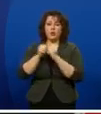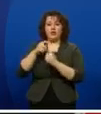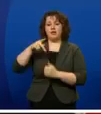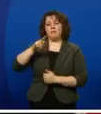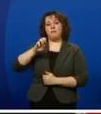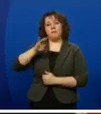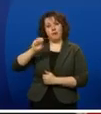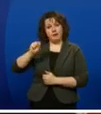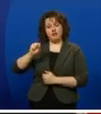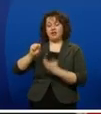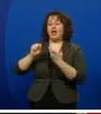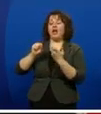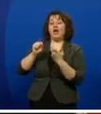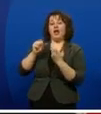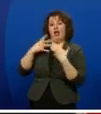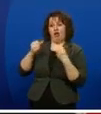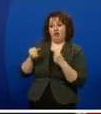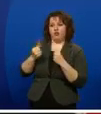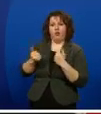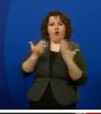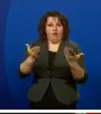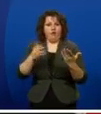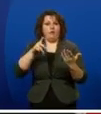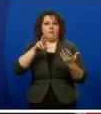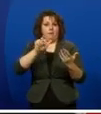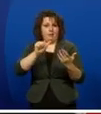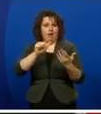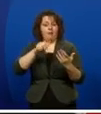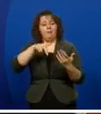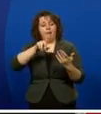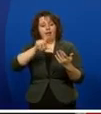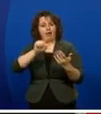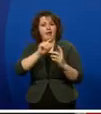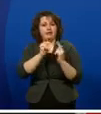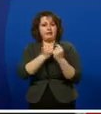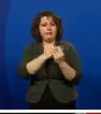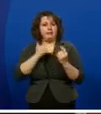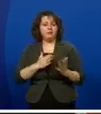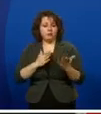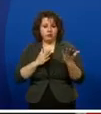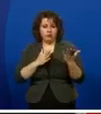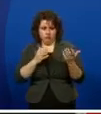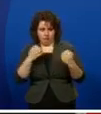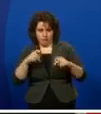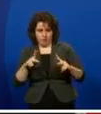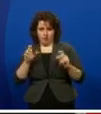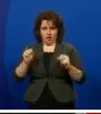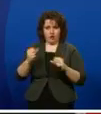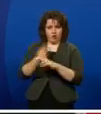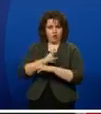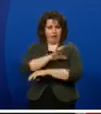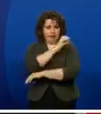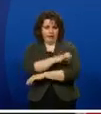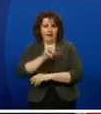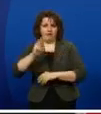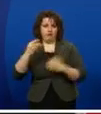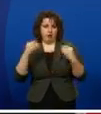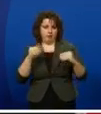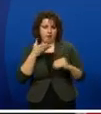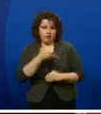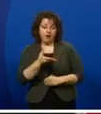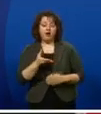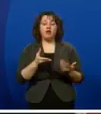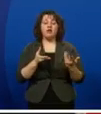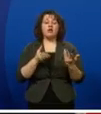offer Pella team members an opportunity to use an on-site clinic and pharmacy, in addition to